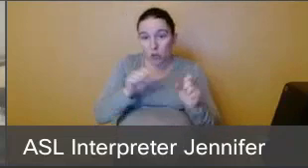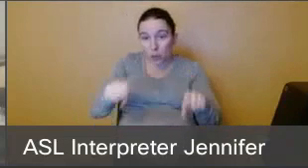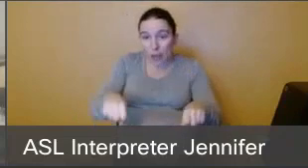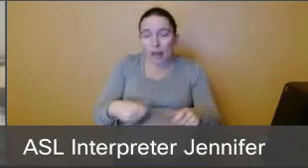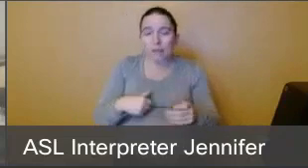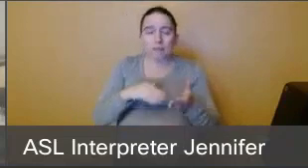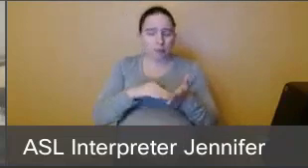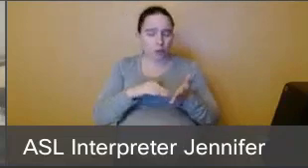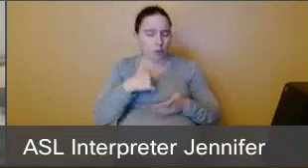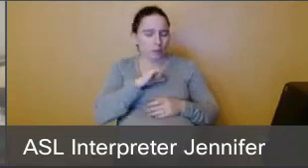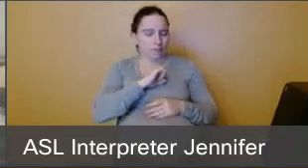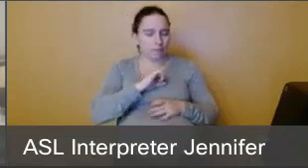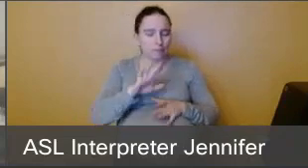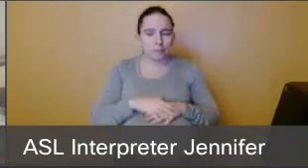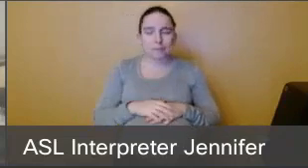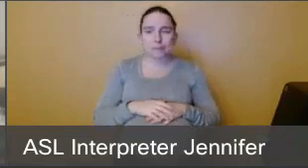excuse me for a second,